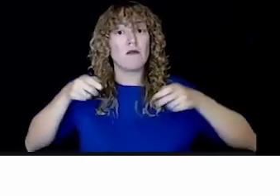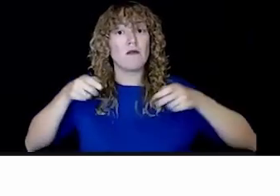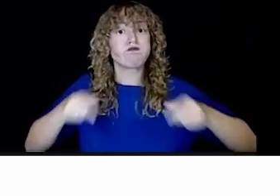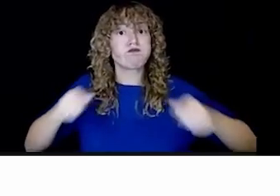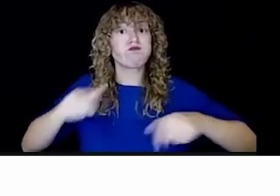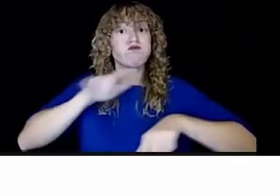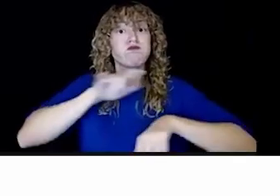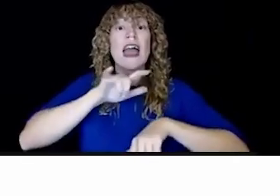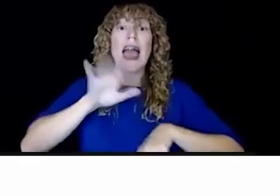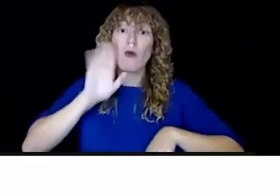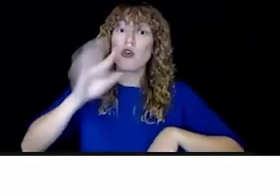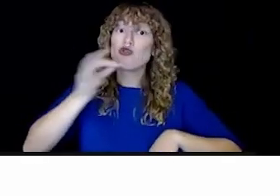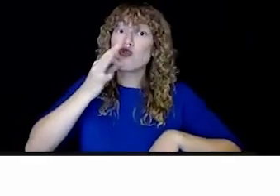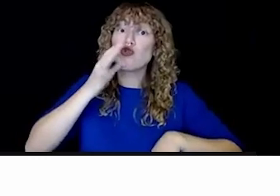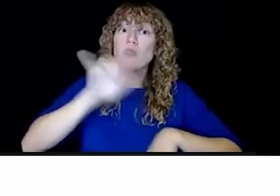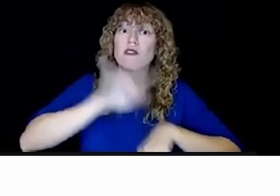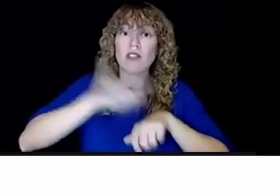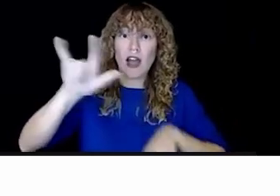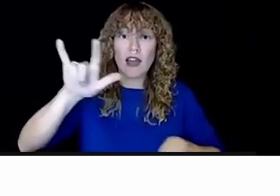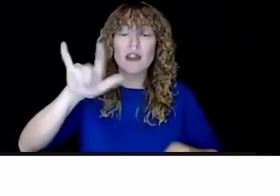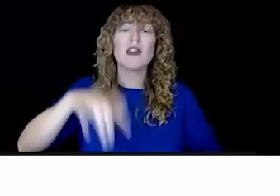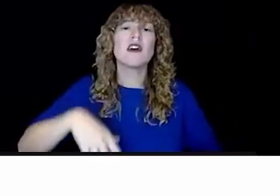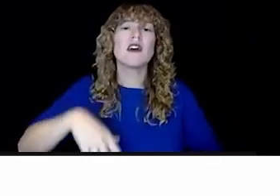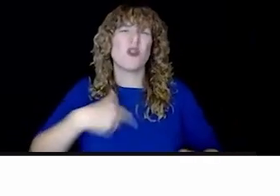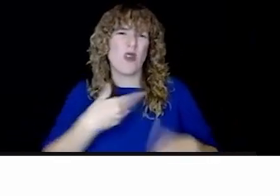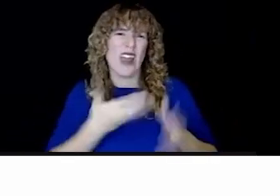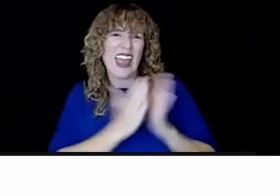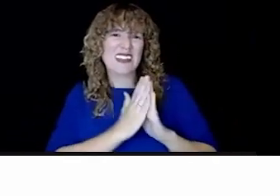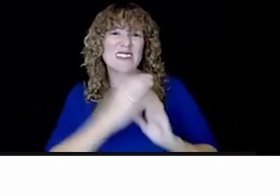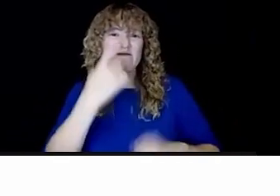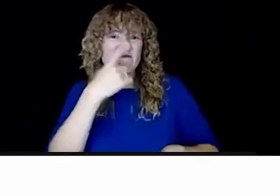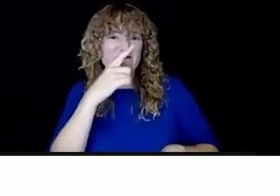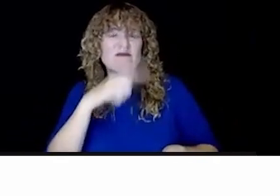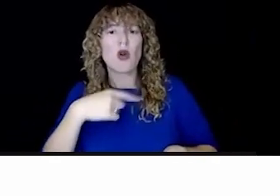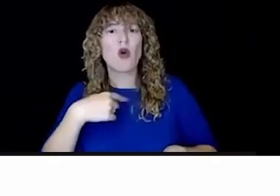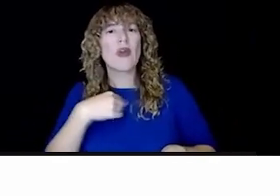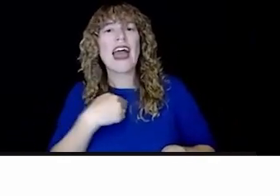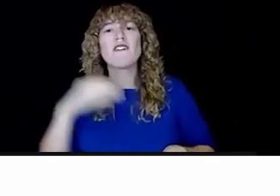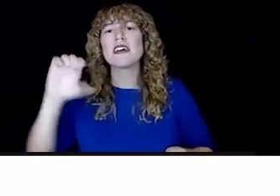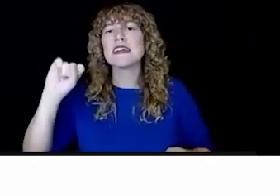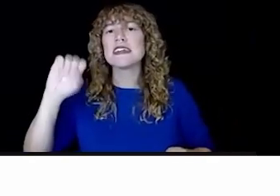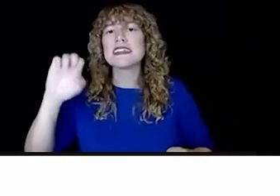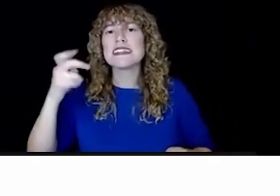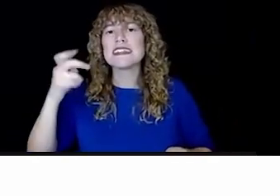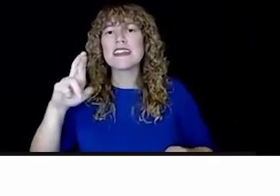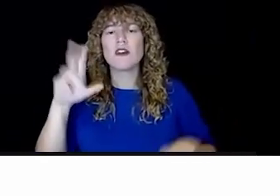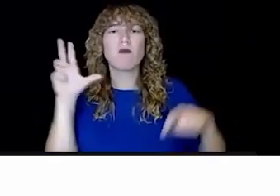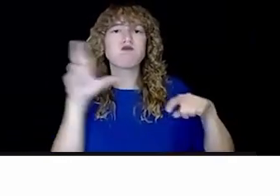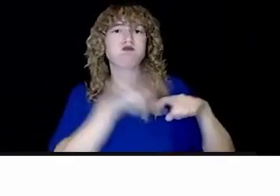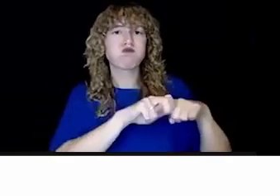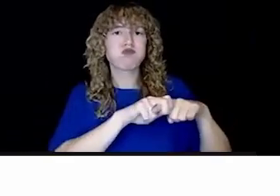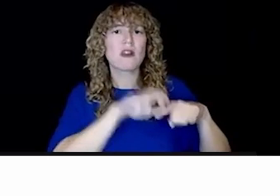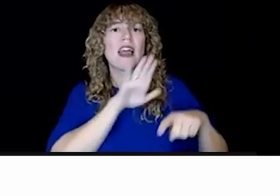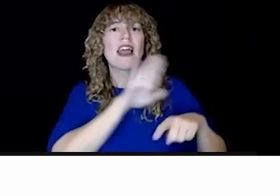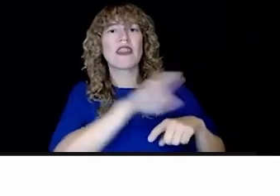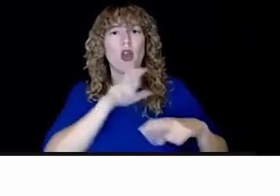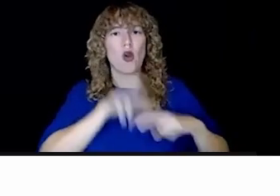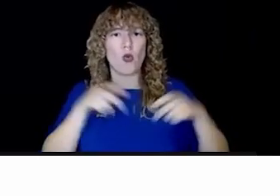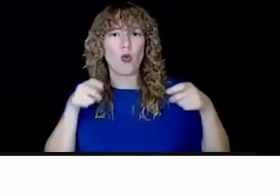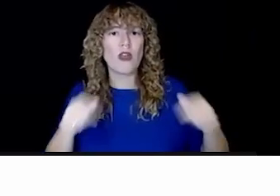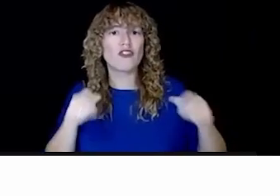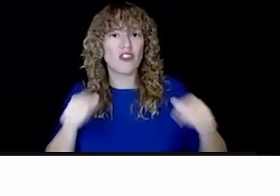for people who would allow us to attach a sensor to their mobility device during air travel to help us better understand what is